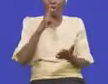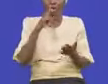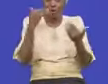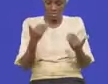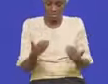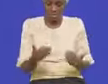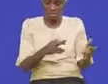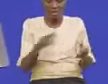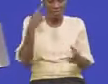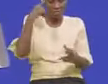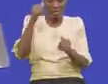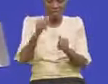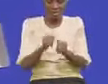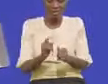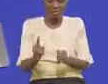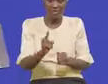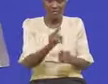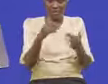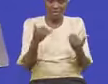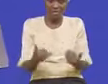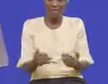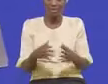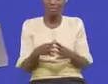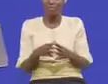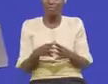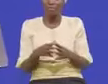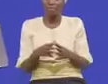Nu yiwo katã sɔgbe na ame sia ame fifi la.